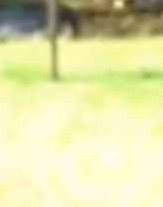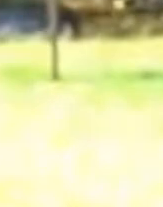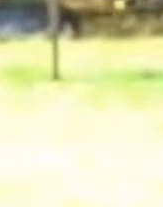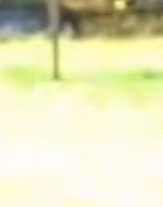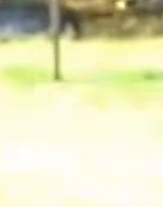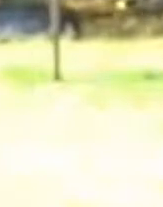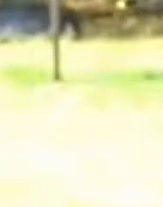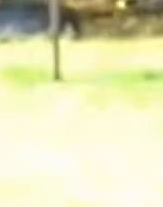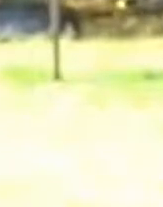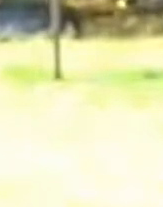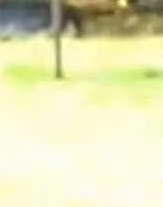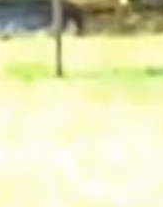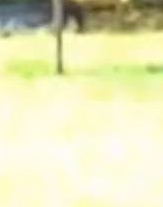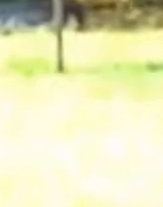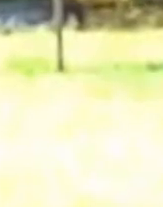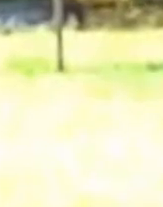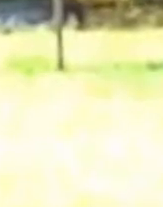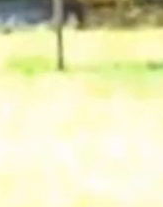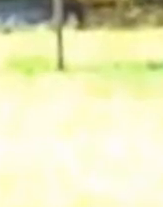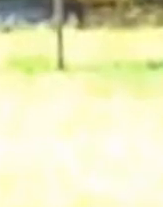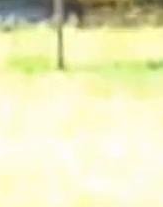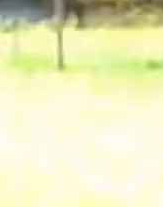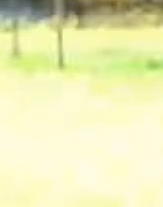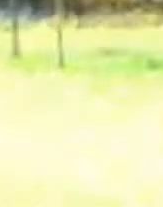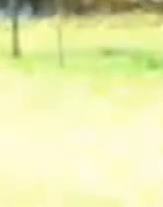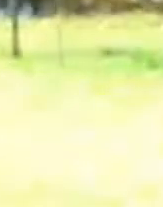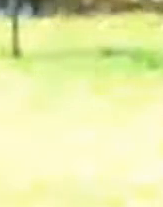Nokonyuole ka en momo.